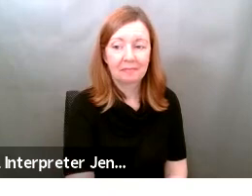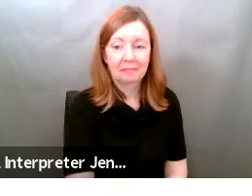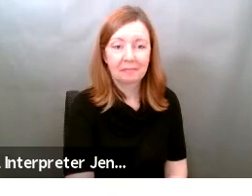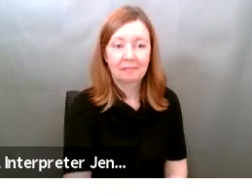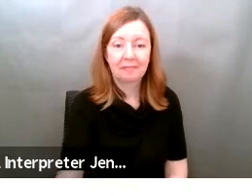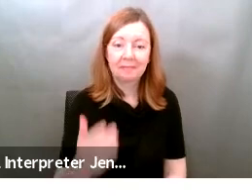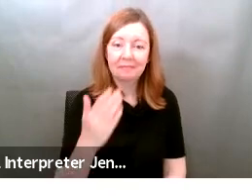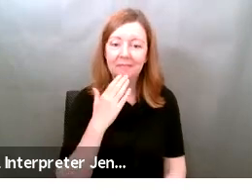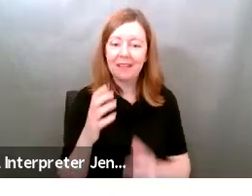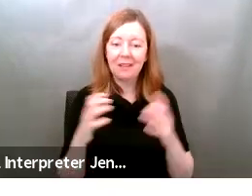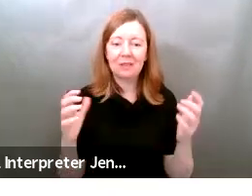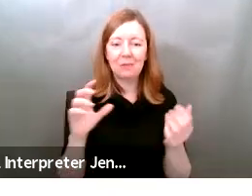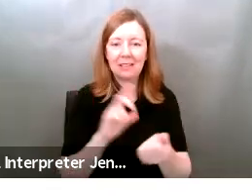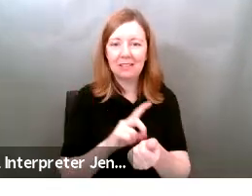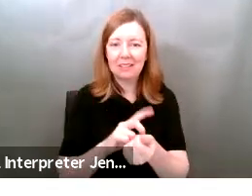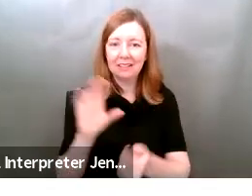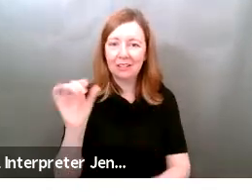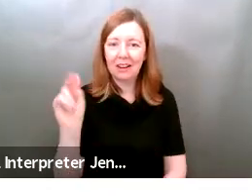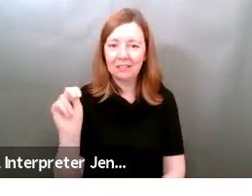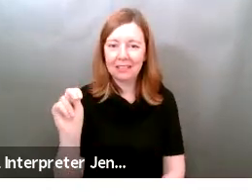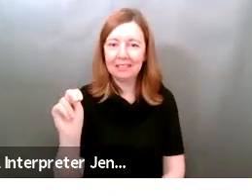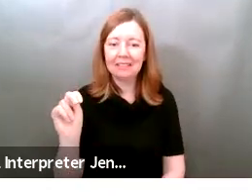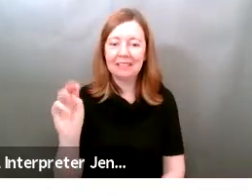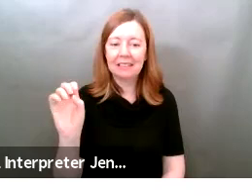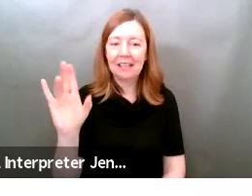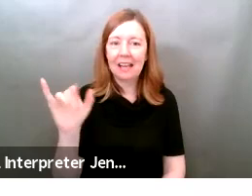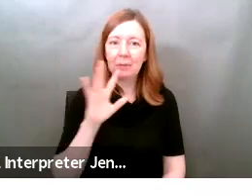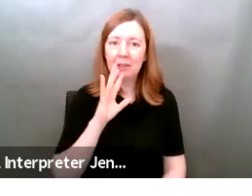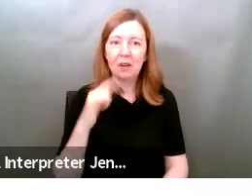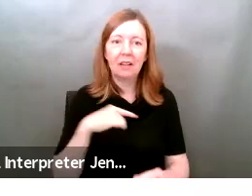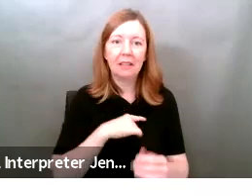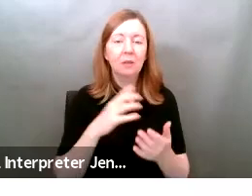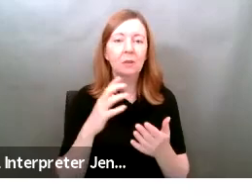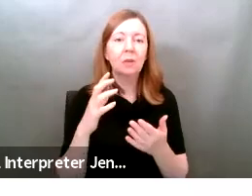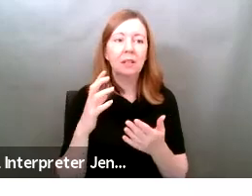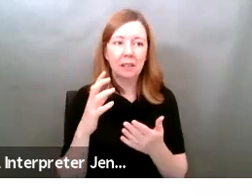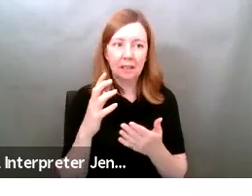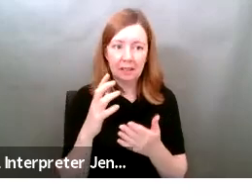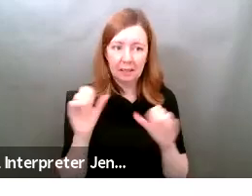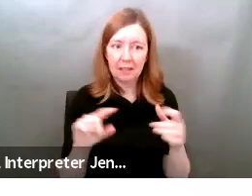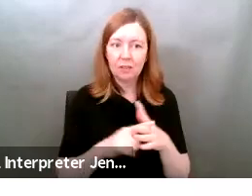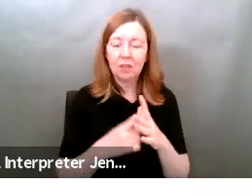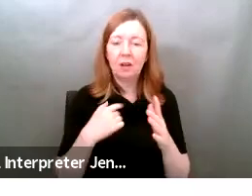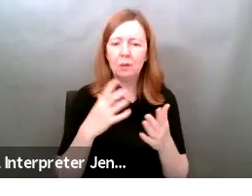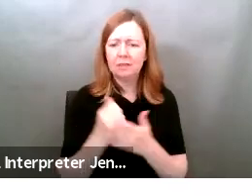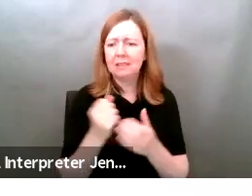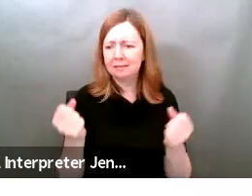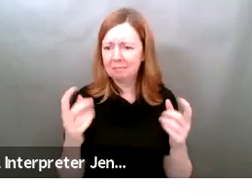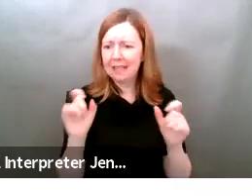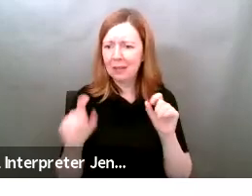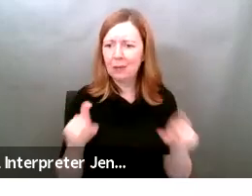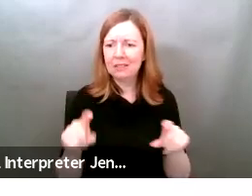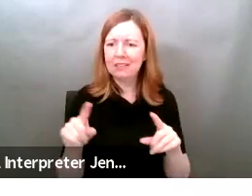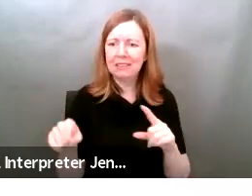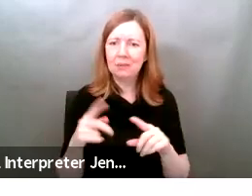Thank you so much, Dr. Coffin. So we can start with a question we got in the Q&A, and then we also received many questions